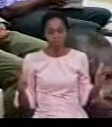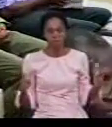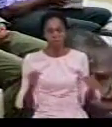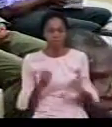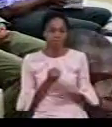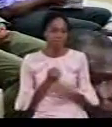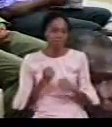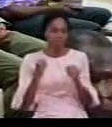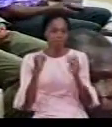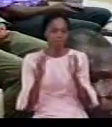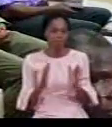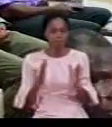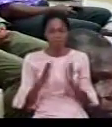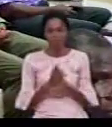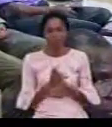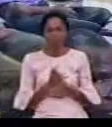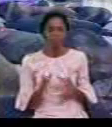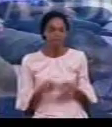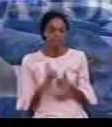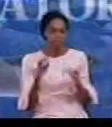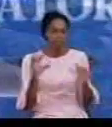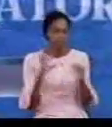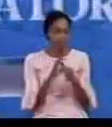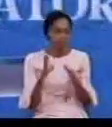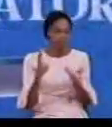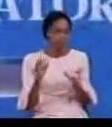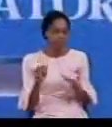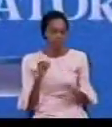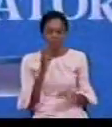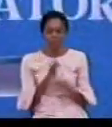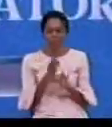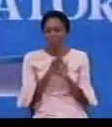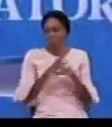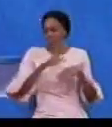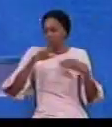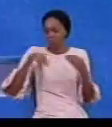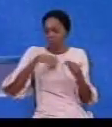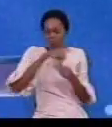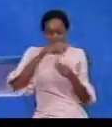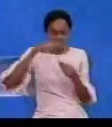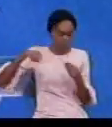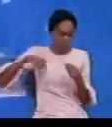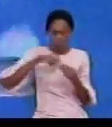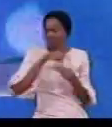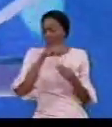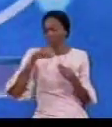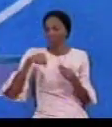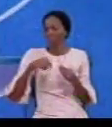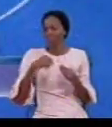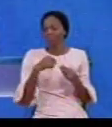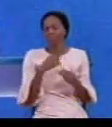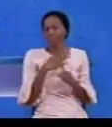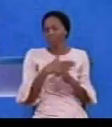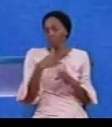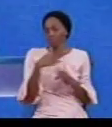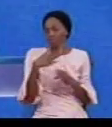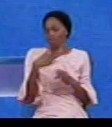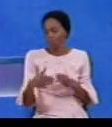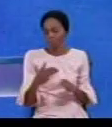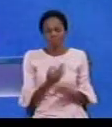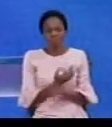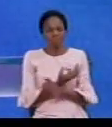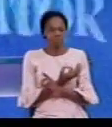has brought it. As you connected by faith, all round emancipation through the